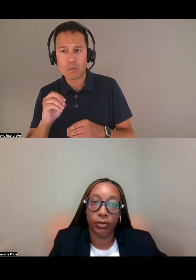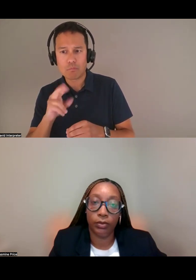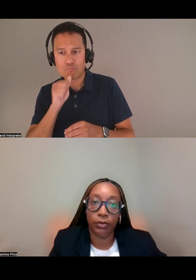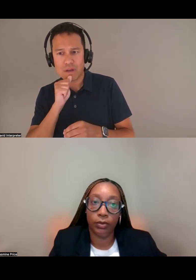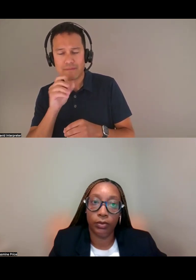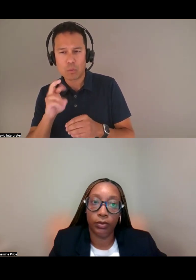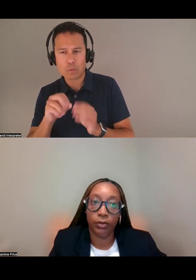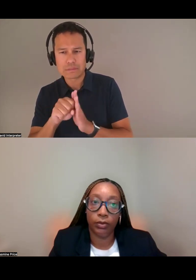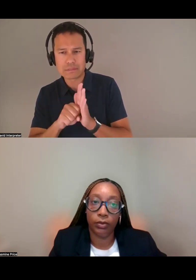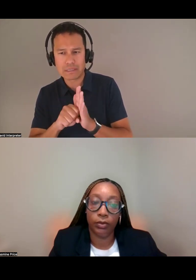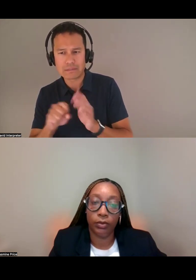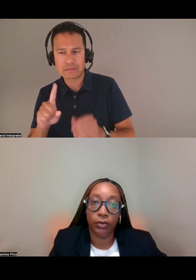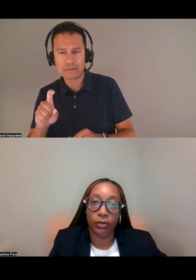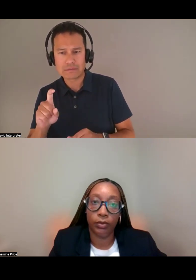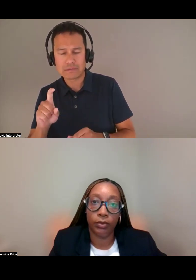may.